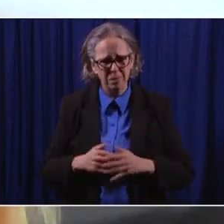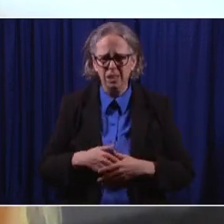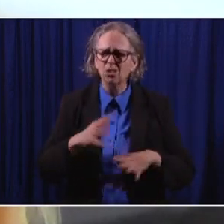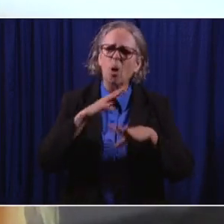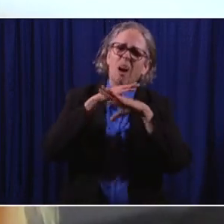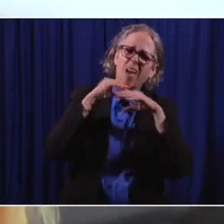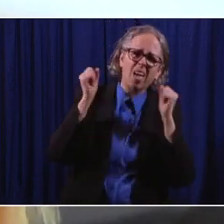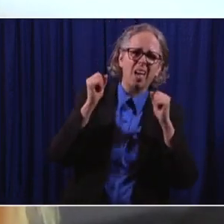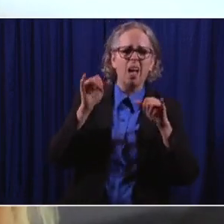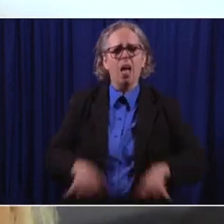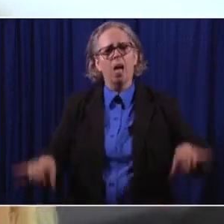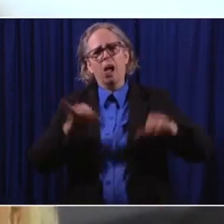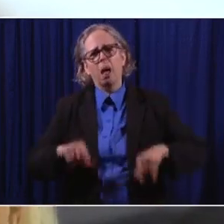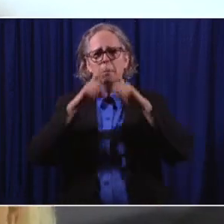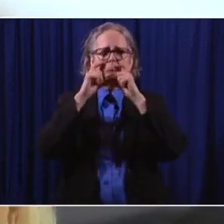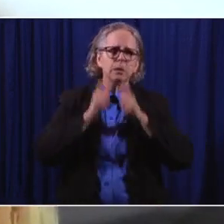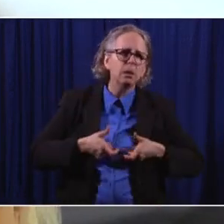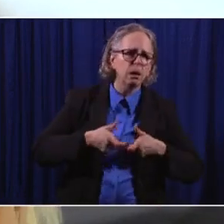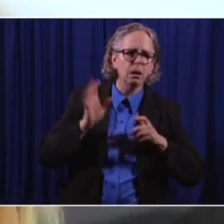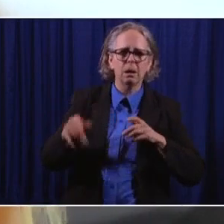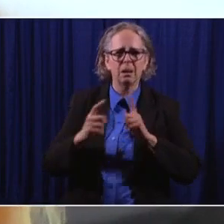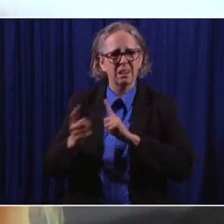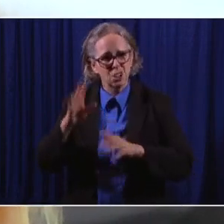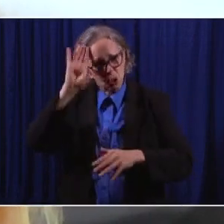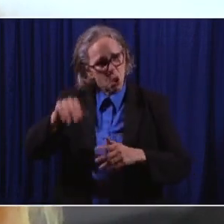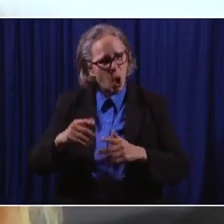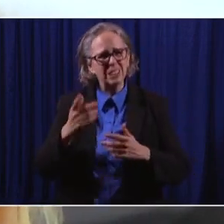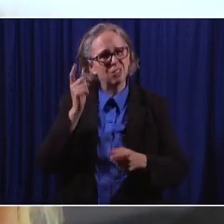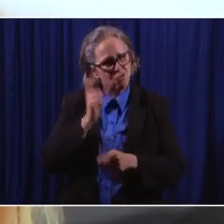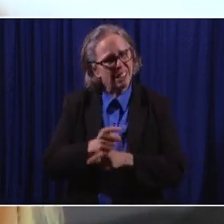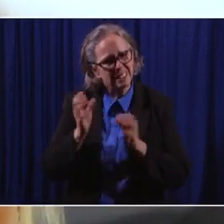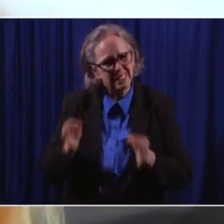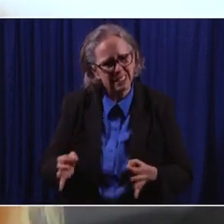what is right. Because in the end,